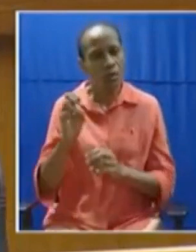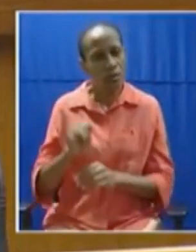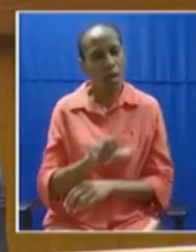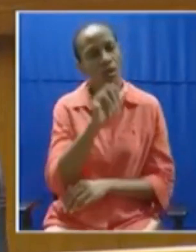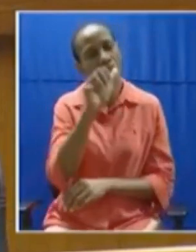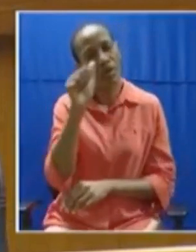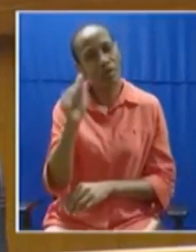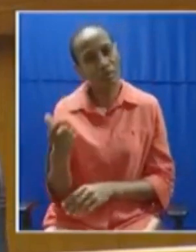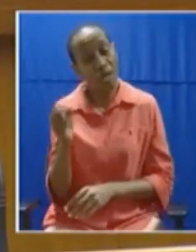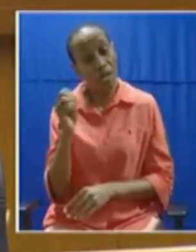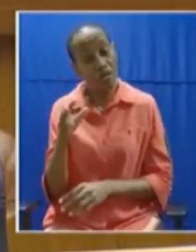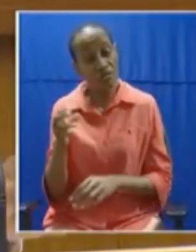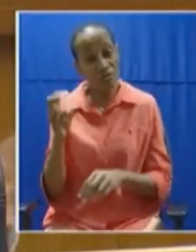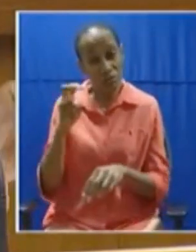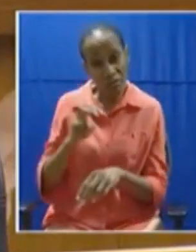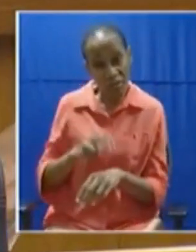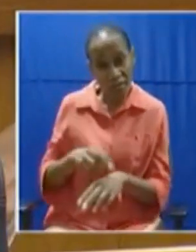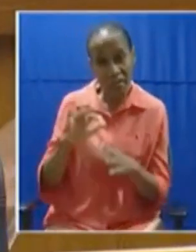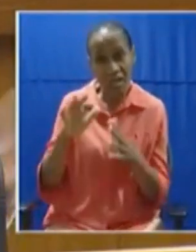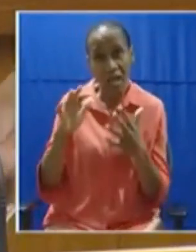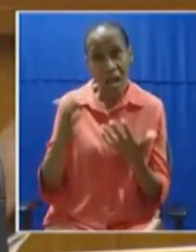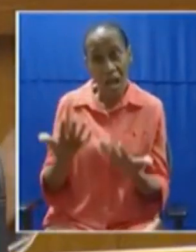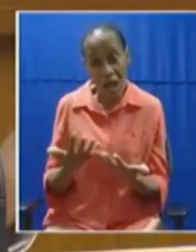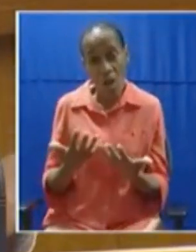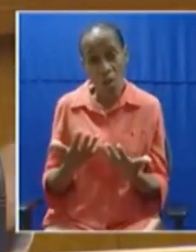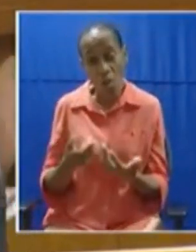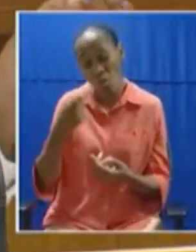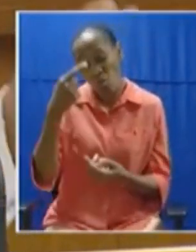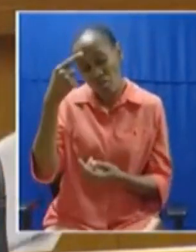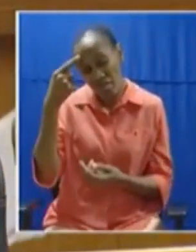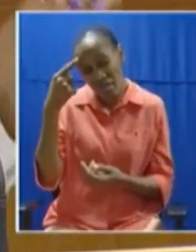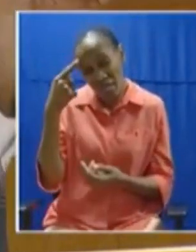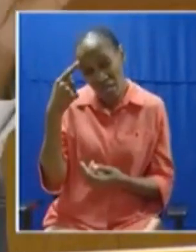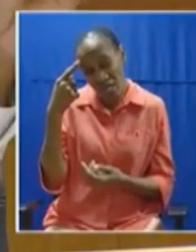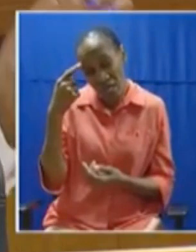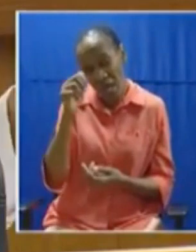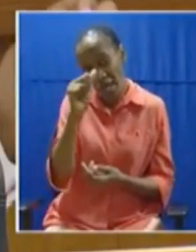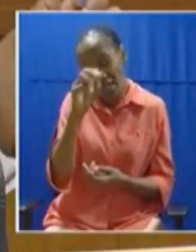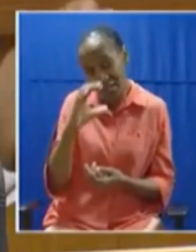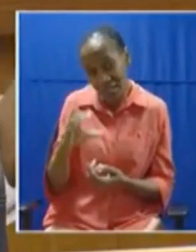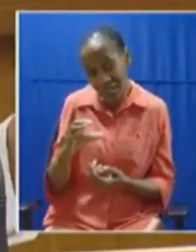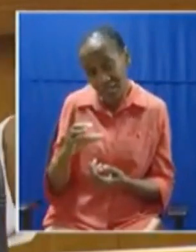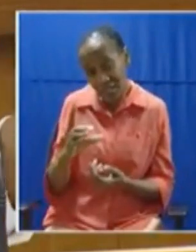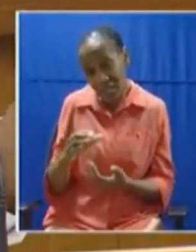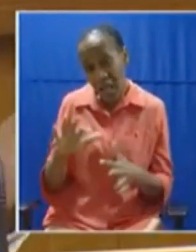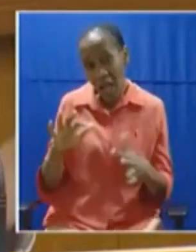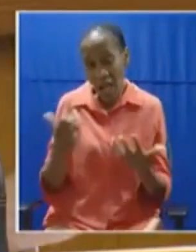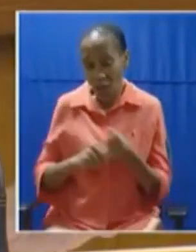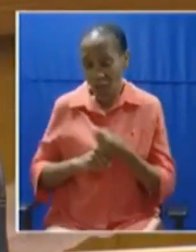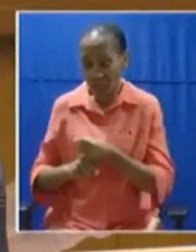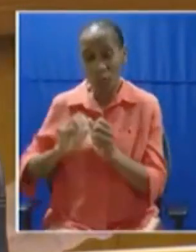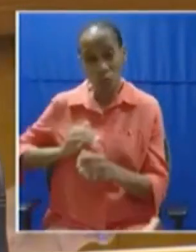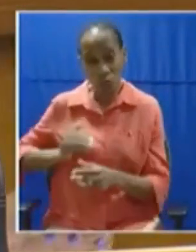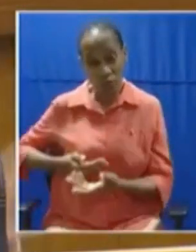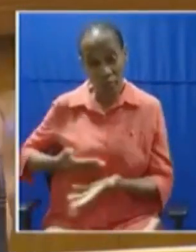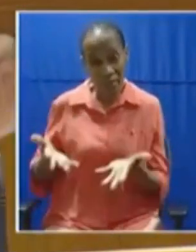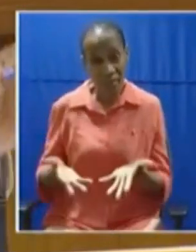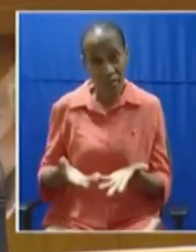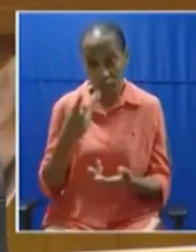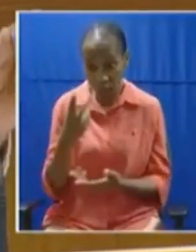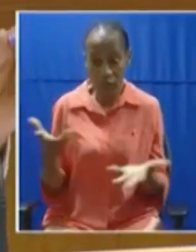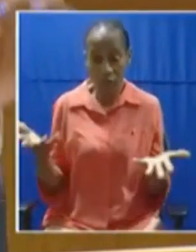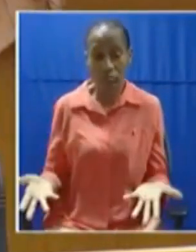an indication of how little the ANC thinks of the plight of women in our country, it is this.